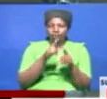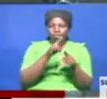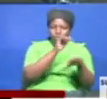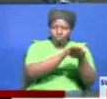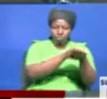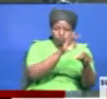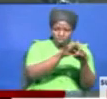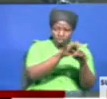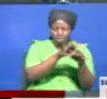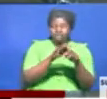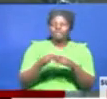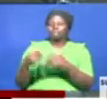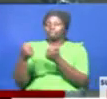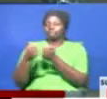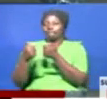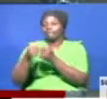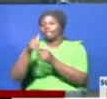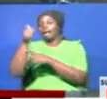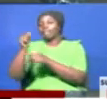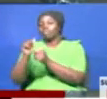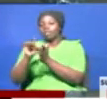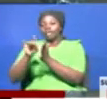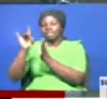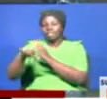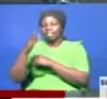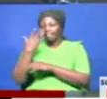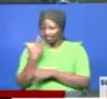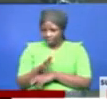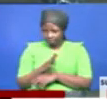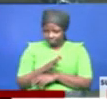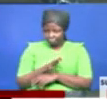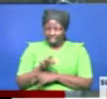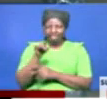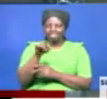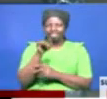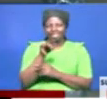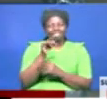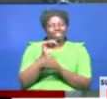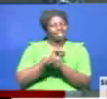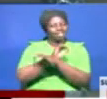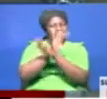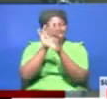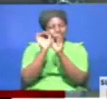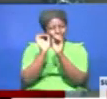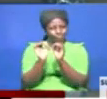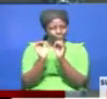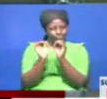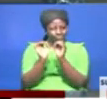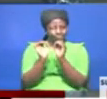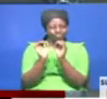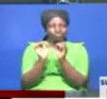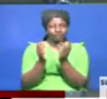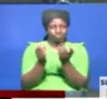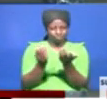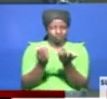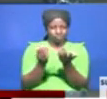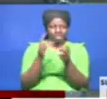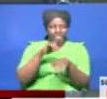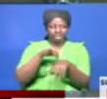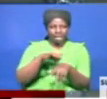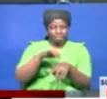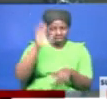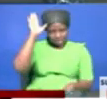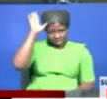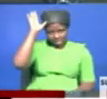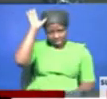those which were rejected. And that is not very, very clear. when Chebukati was filling